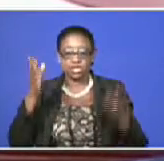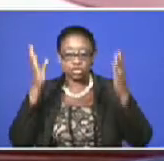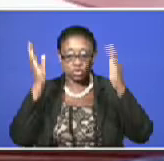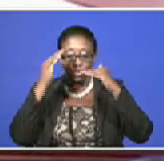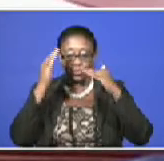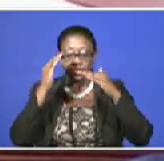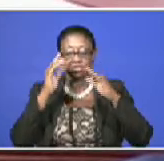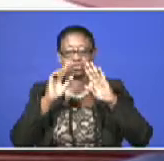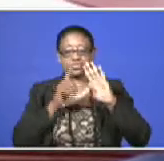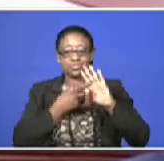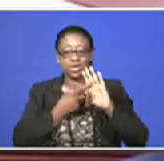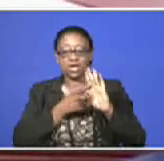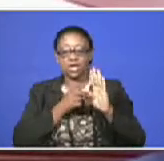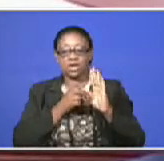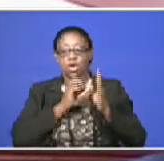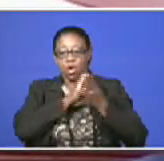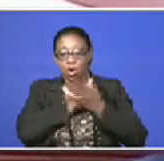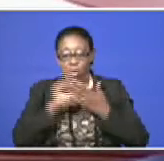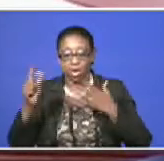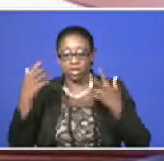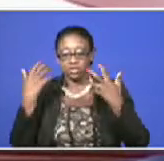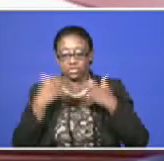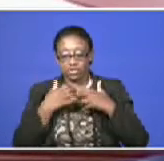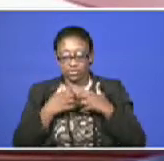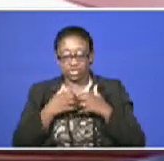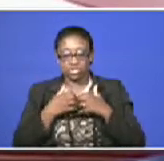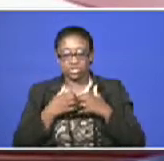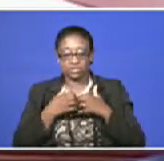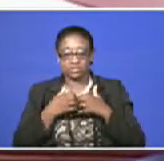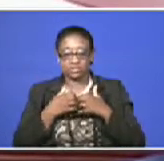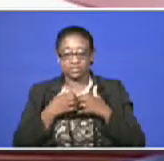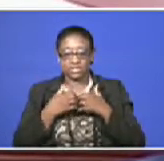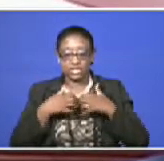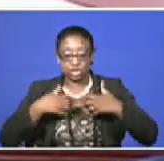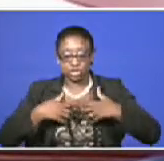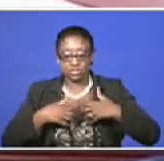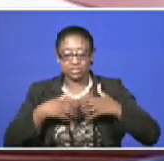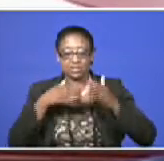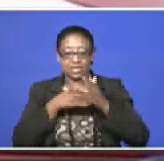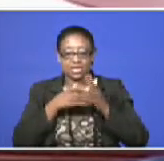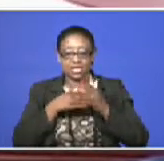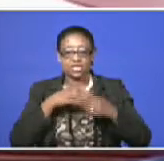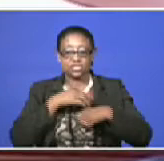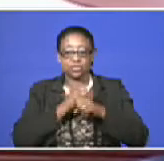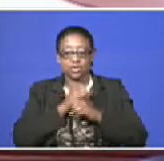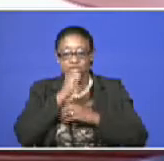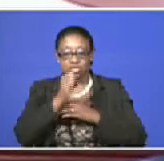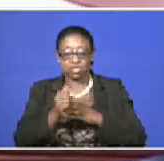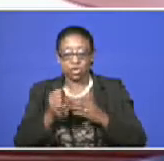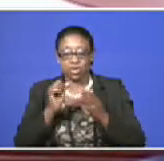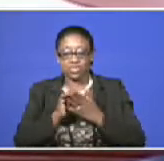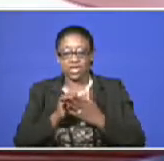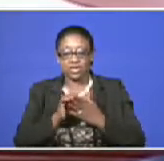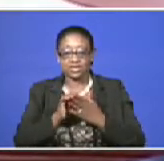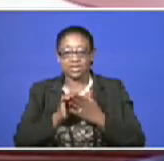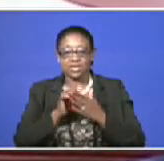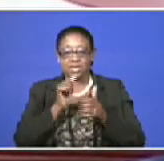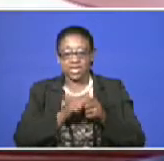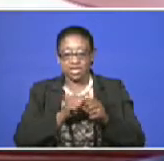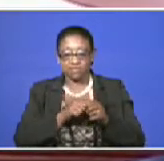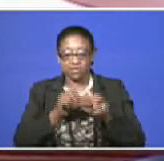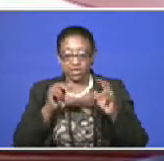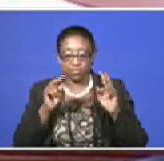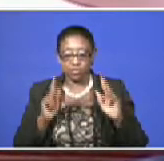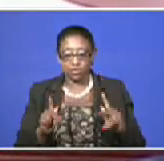capacity and the fire suppression systems in Bimini so as to ensure that a reliable power supply is available